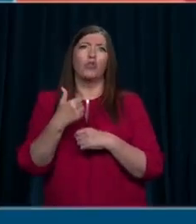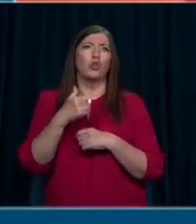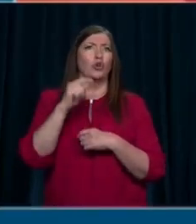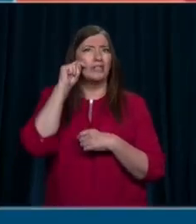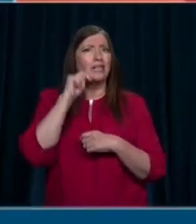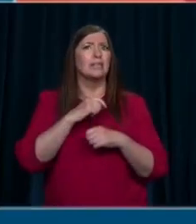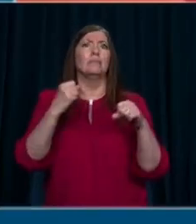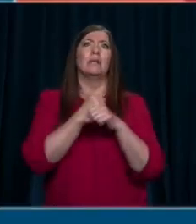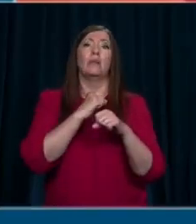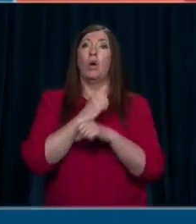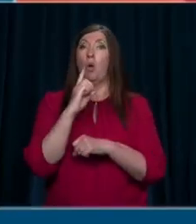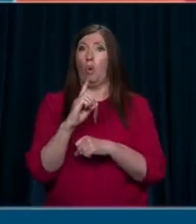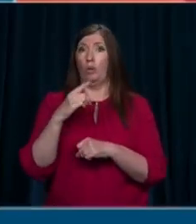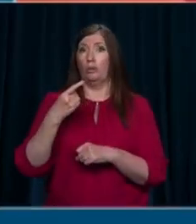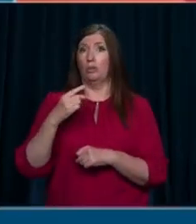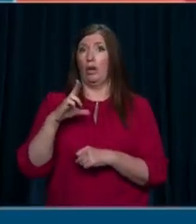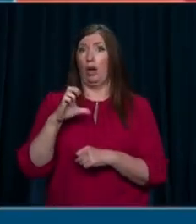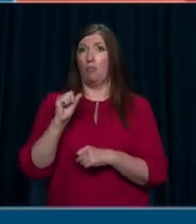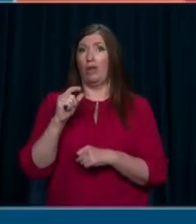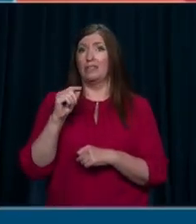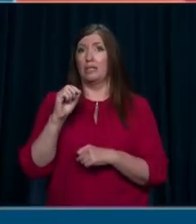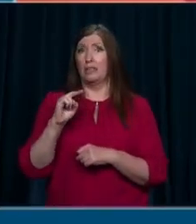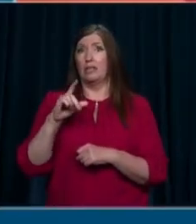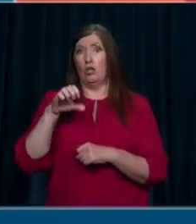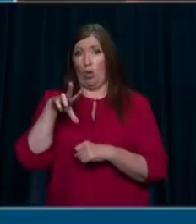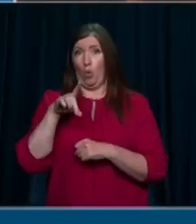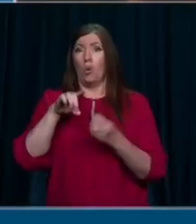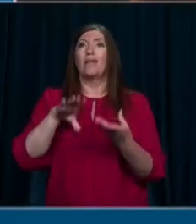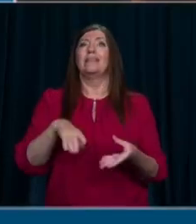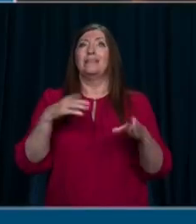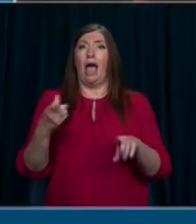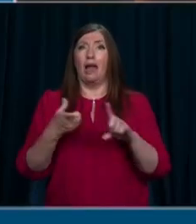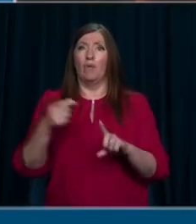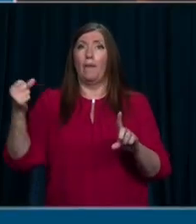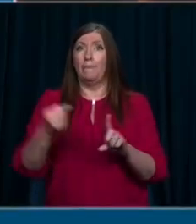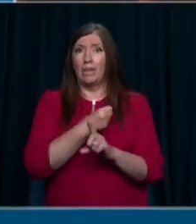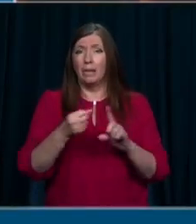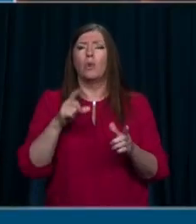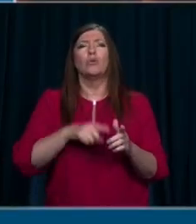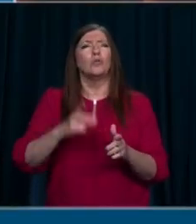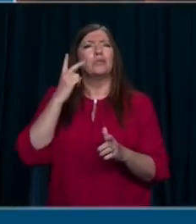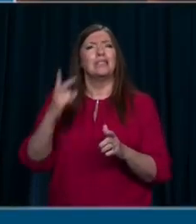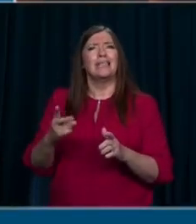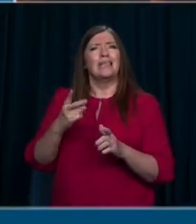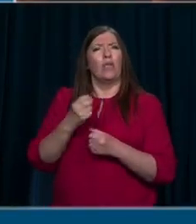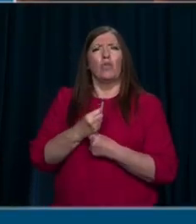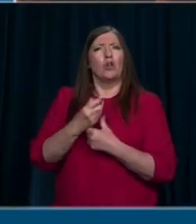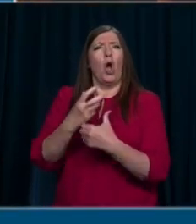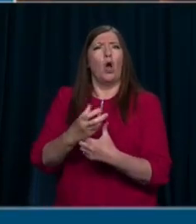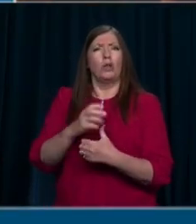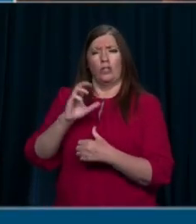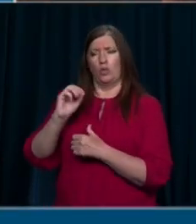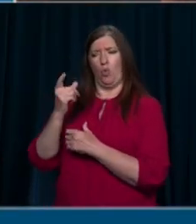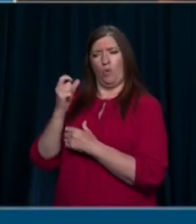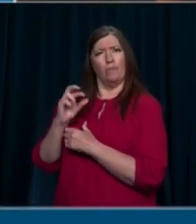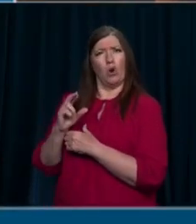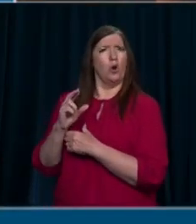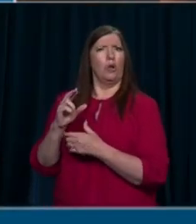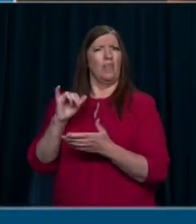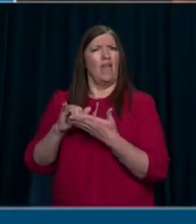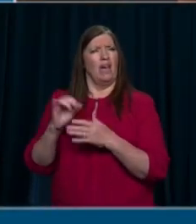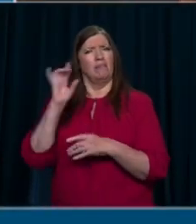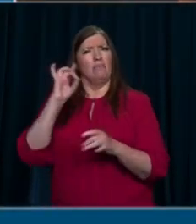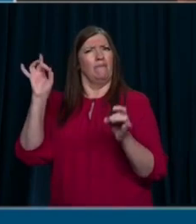teenager, Preston Lord, died in one of those beatings. What do you see as the cause? We'll start with you, Mr. Cooper. What do you see as the cause of such youth violence in East